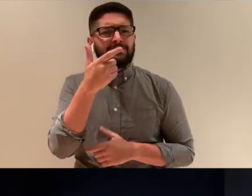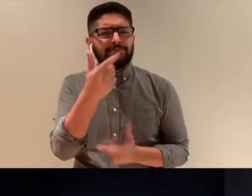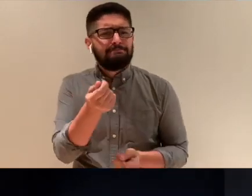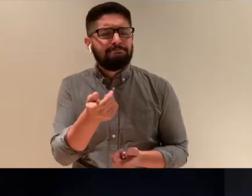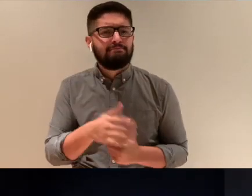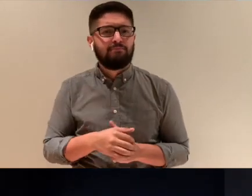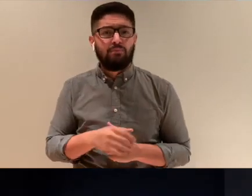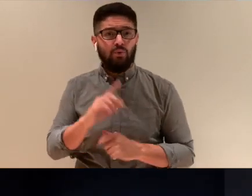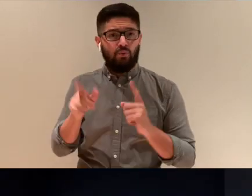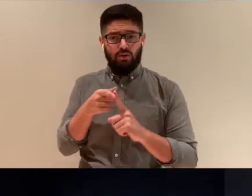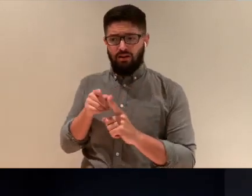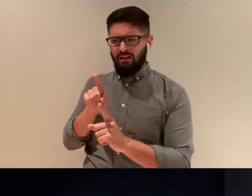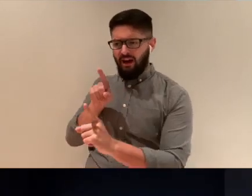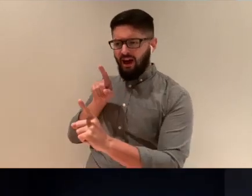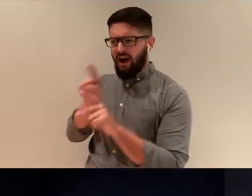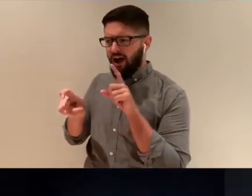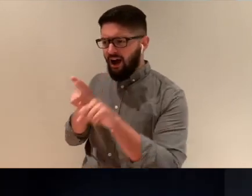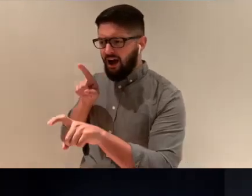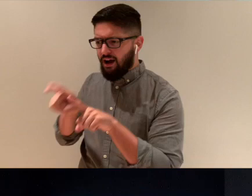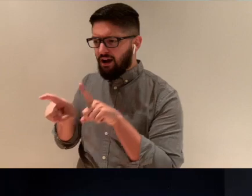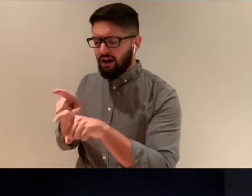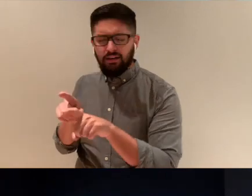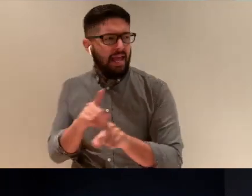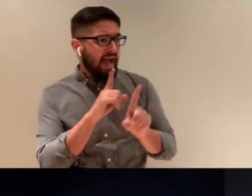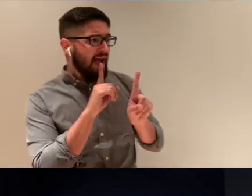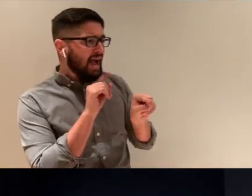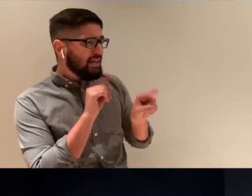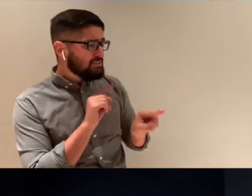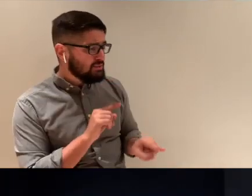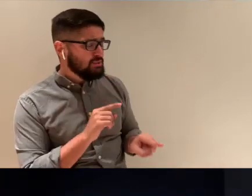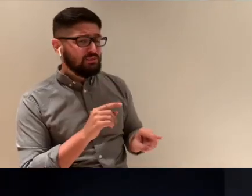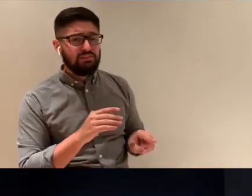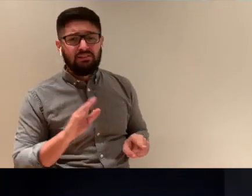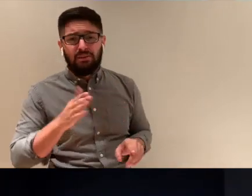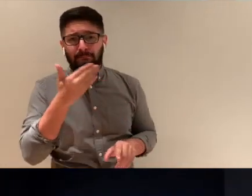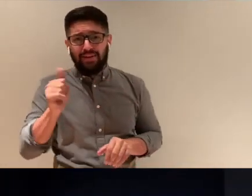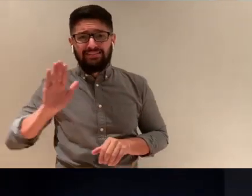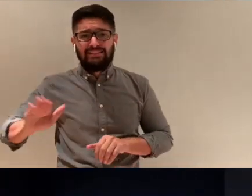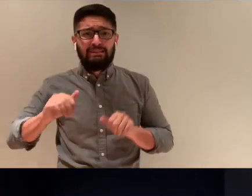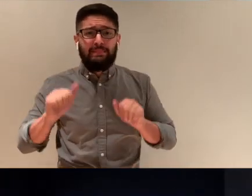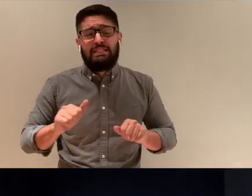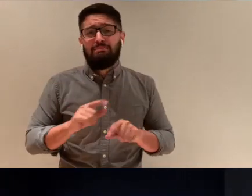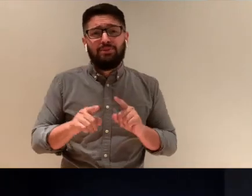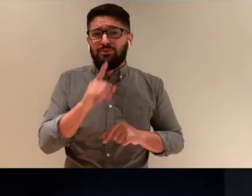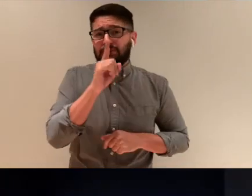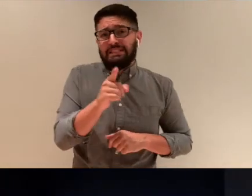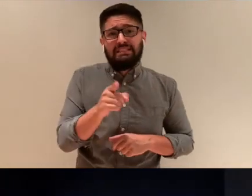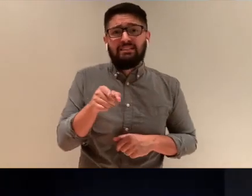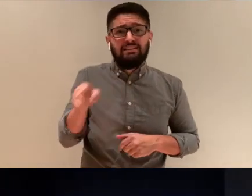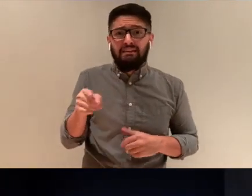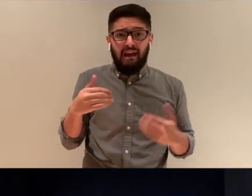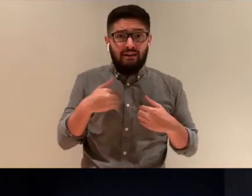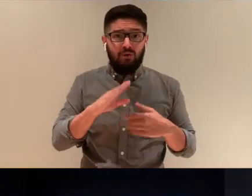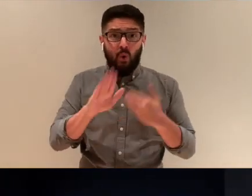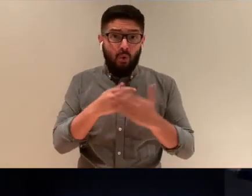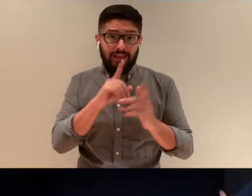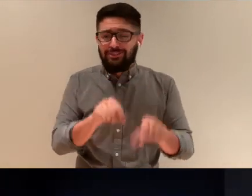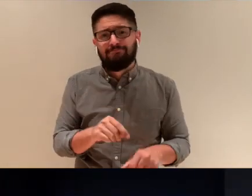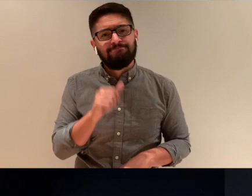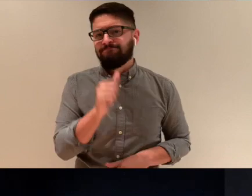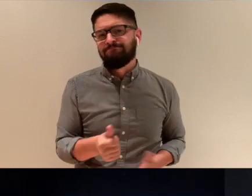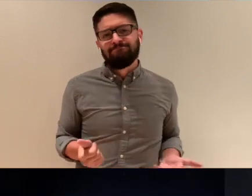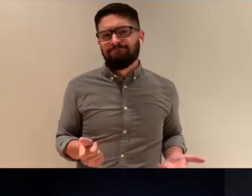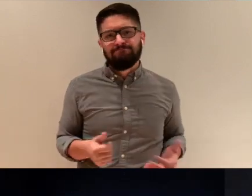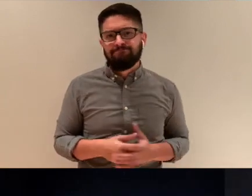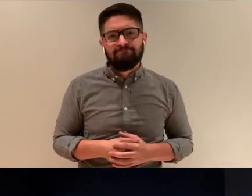And what's interesting is that when they ask him questions, you know, he answers them to the best of his ability, but the reality is that he doesn't have